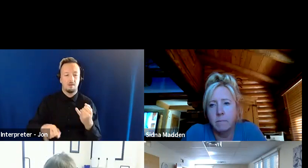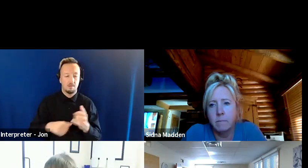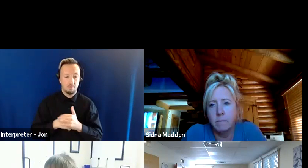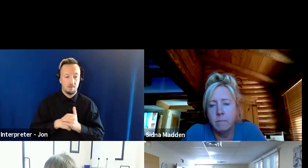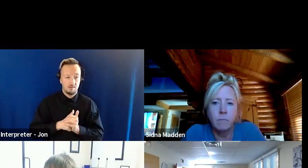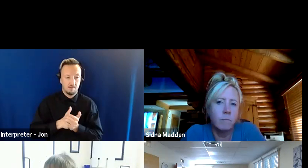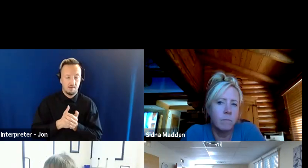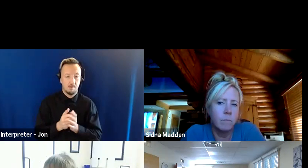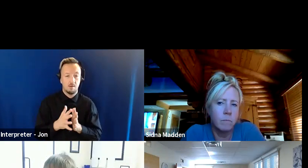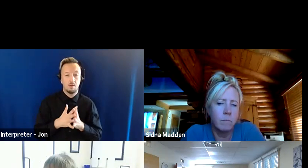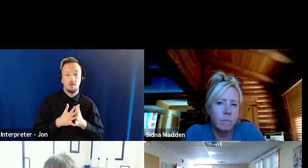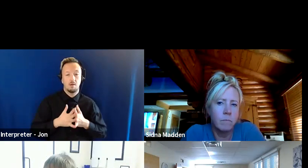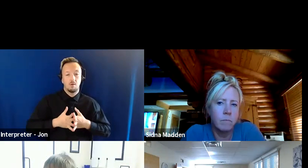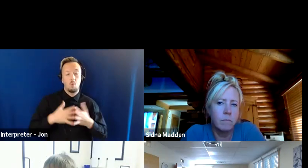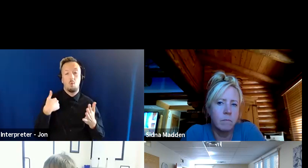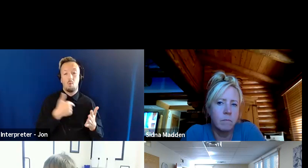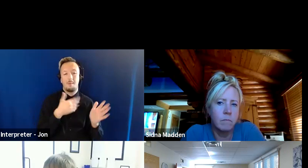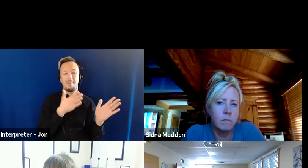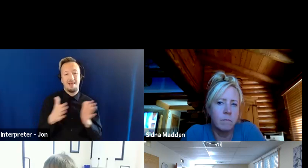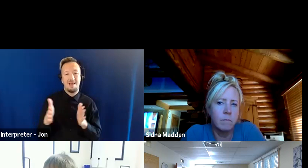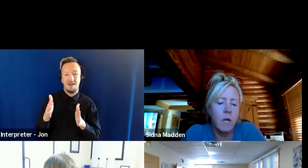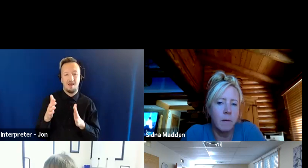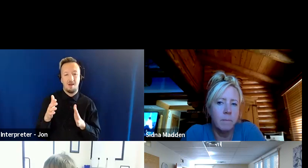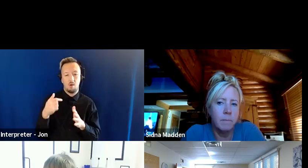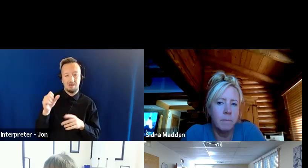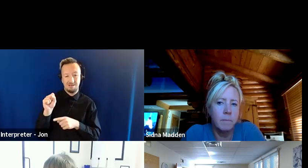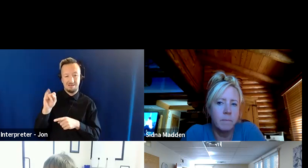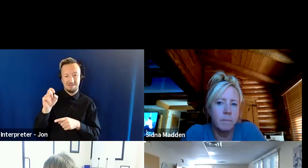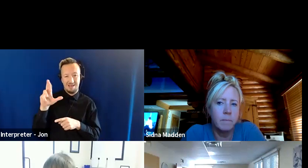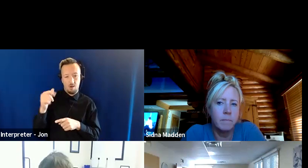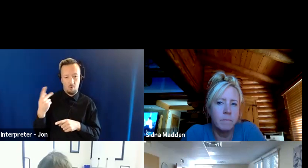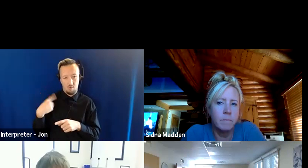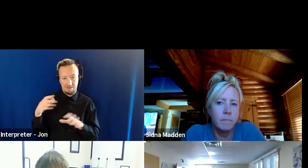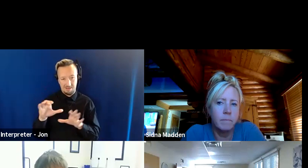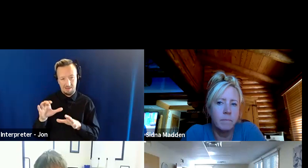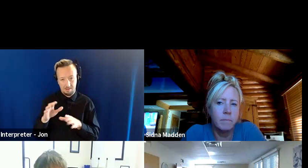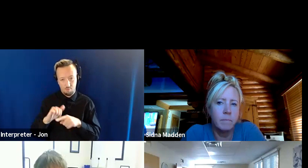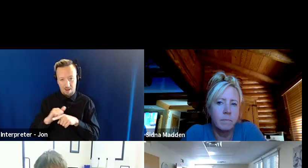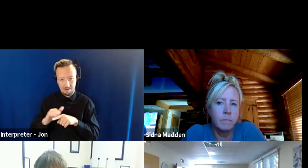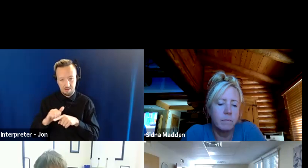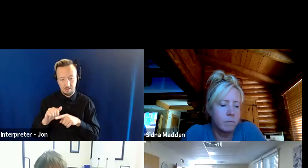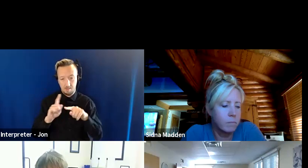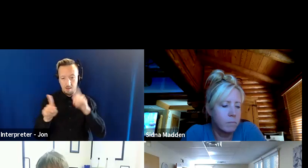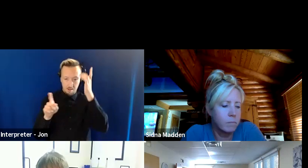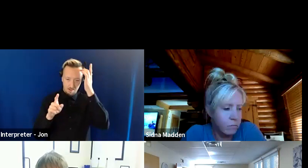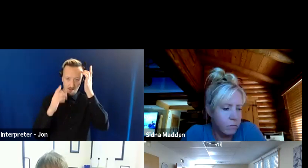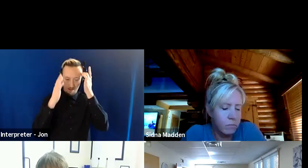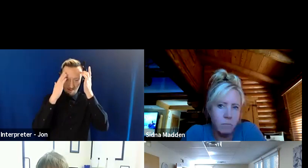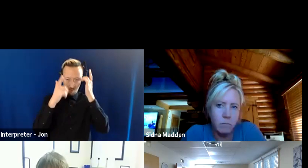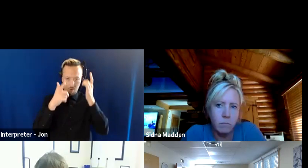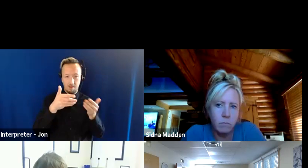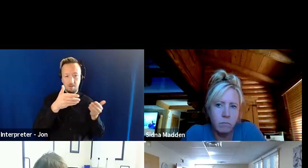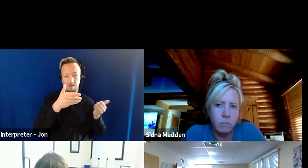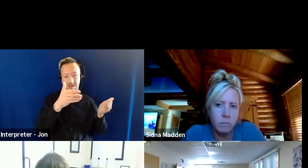So how we planned this one, that's why we did a run through with Sierra. So I thought maybe you had heard this, but so I know you're going to introduce